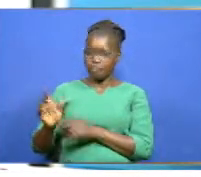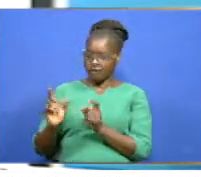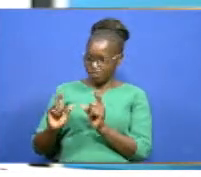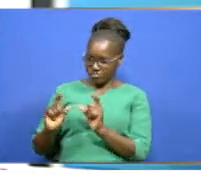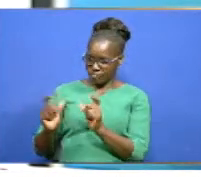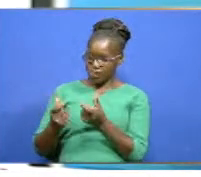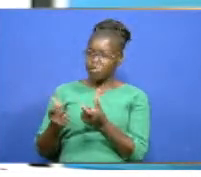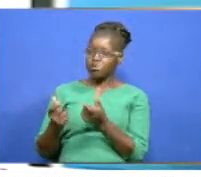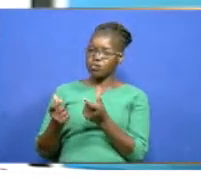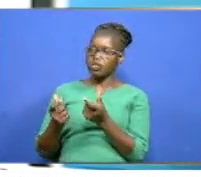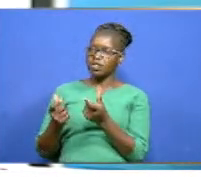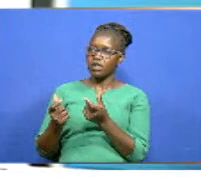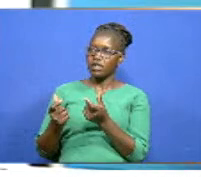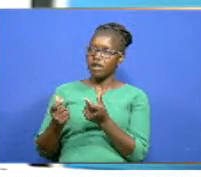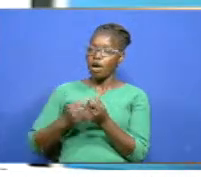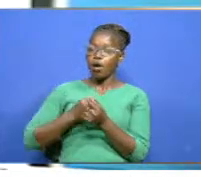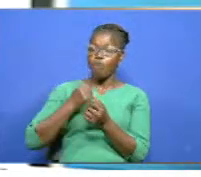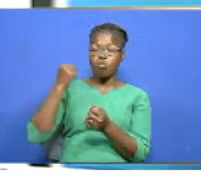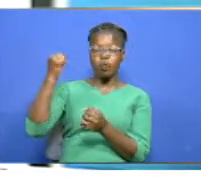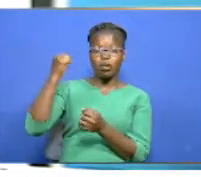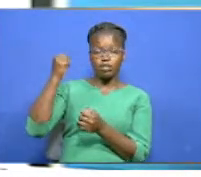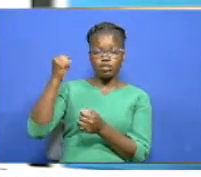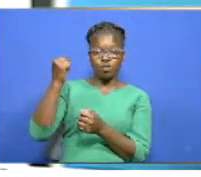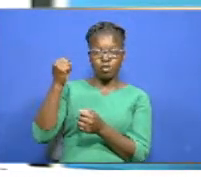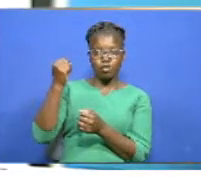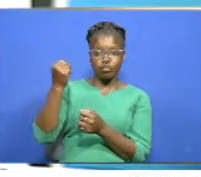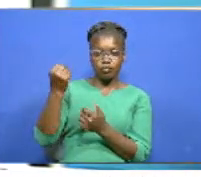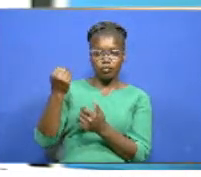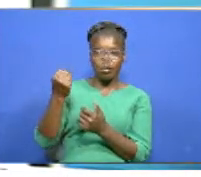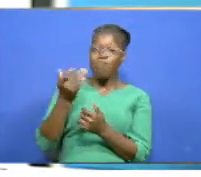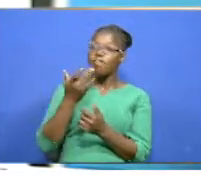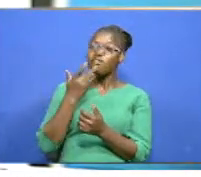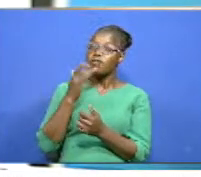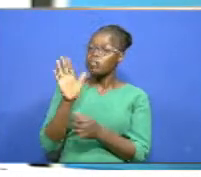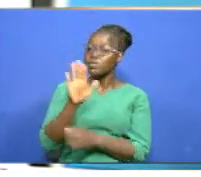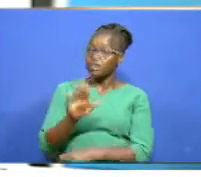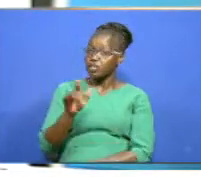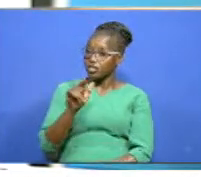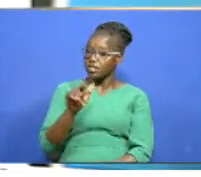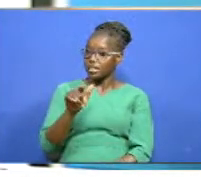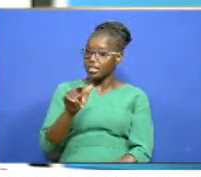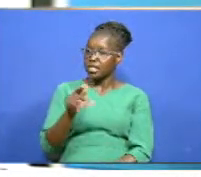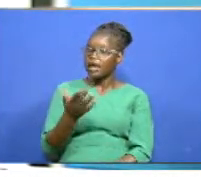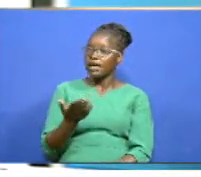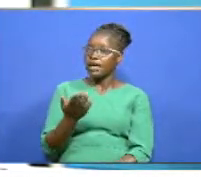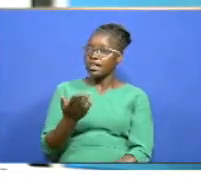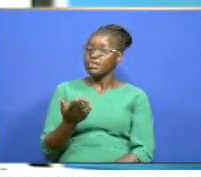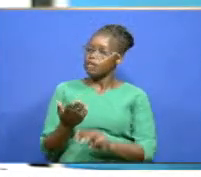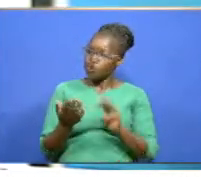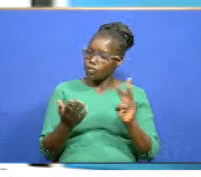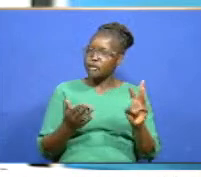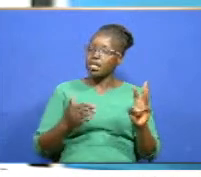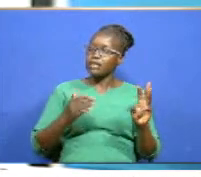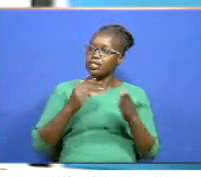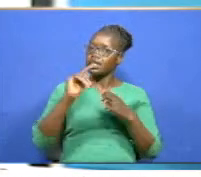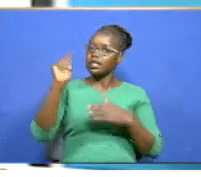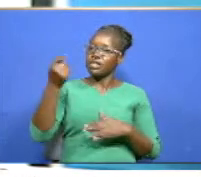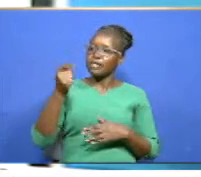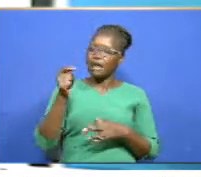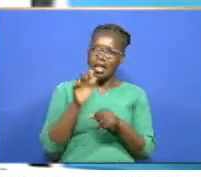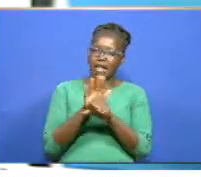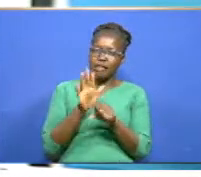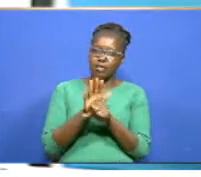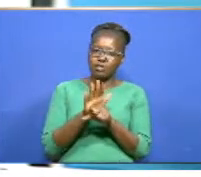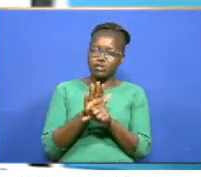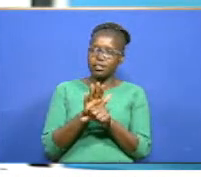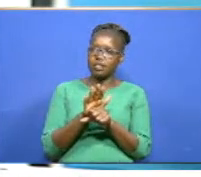and political capital in that region. And specifically, as you have always seen in Western Kenya, there is a lot of